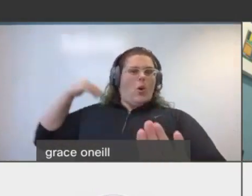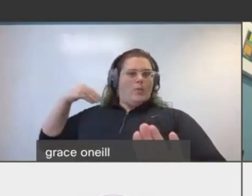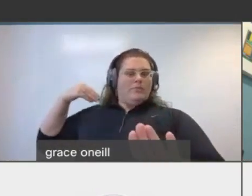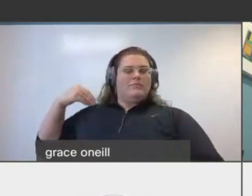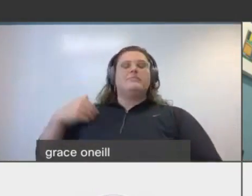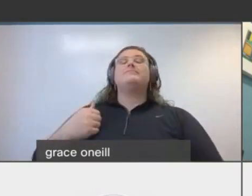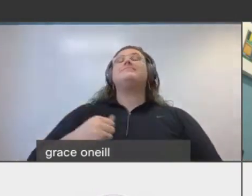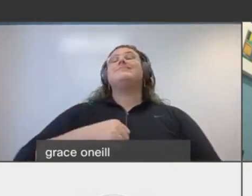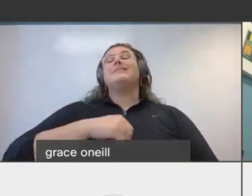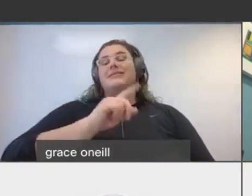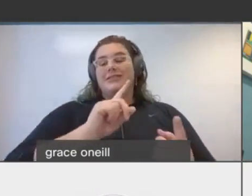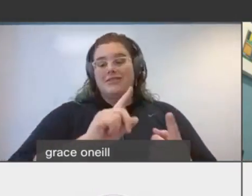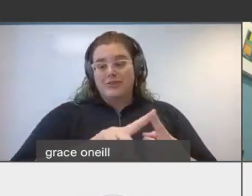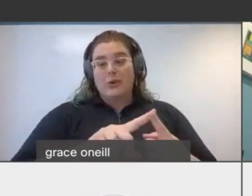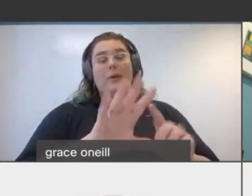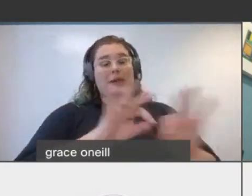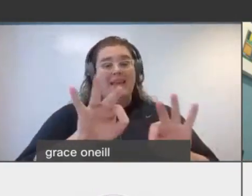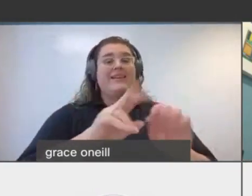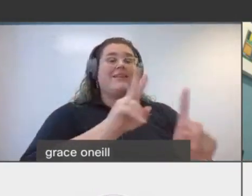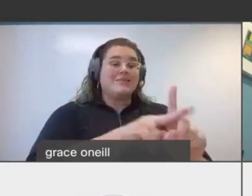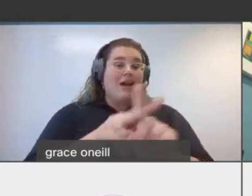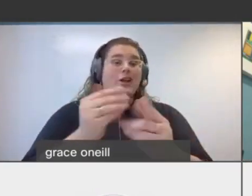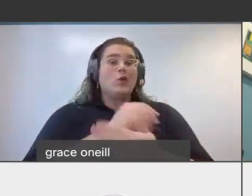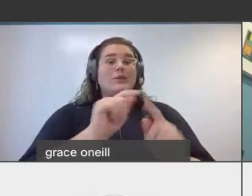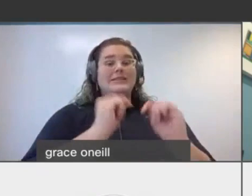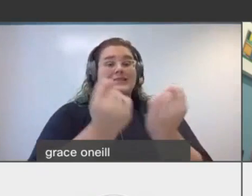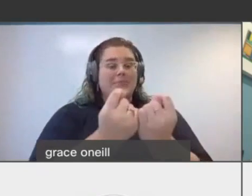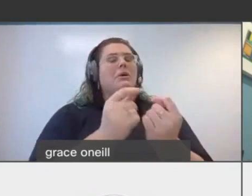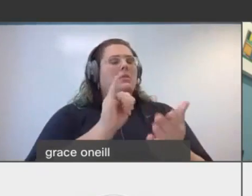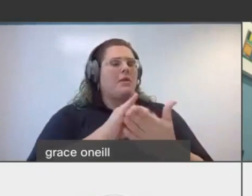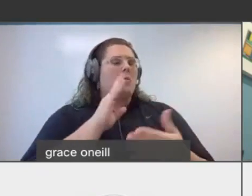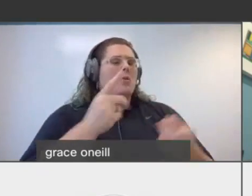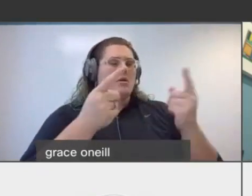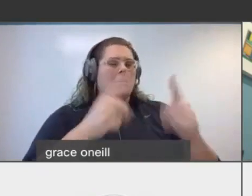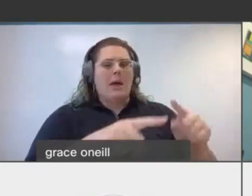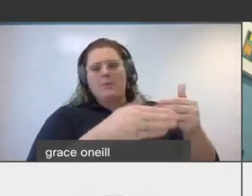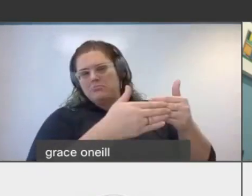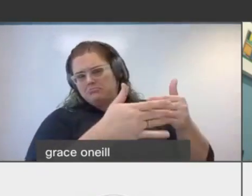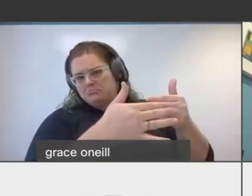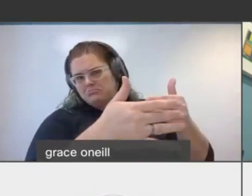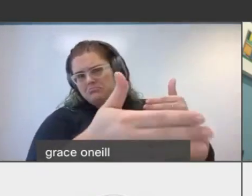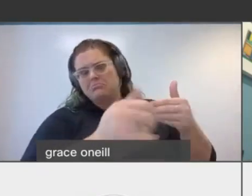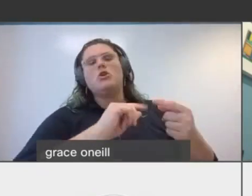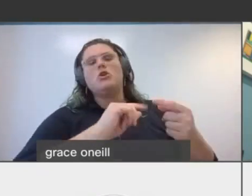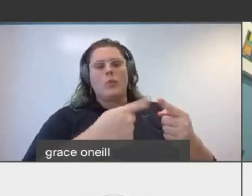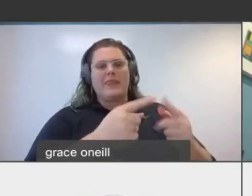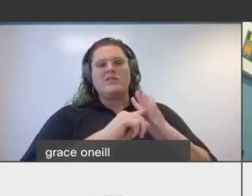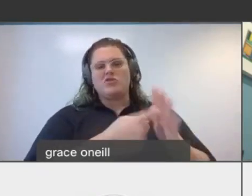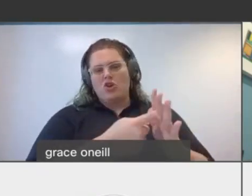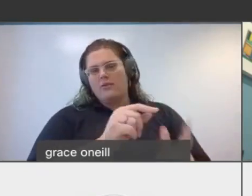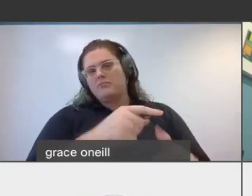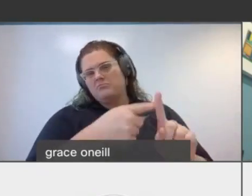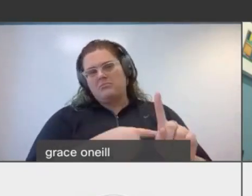reviewers, those are decisions that will be made as they come on board at the beginning of February.